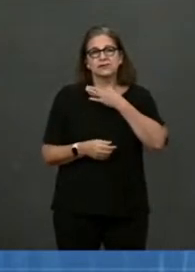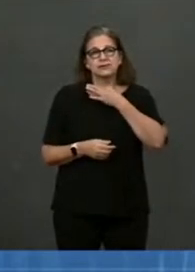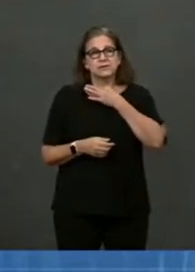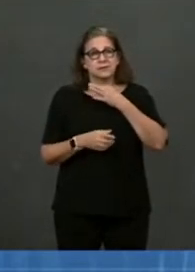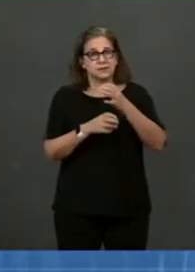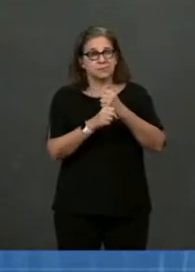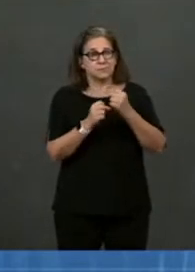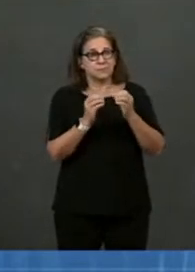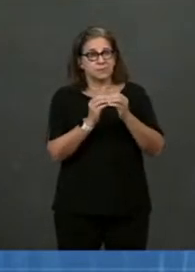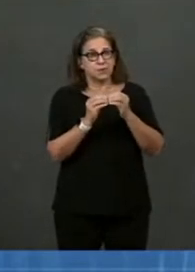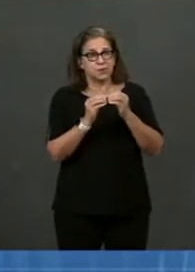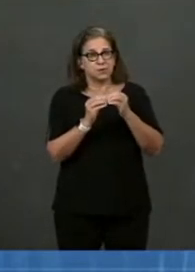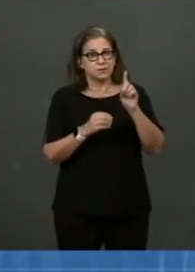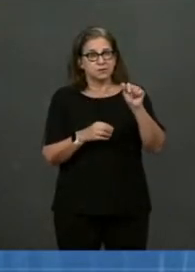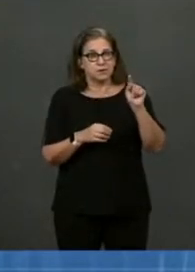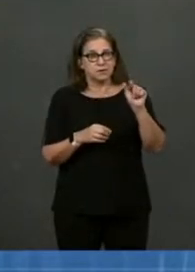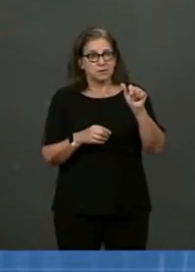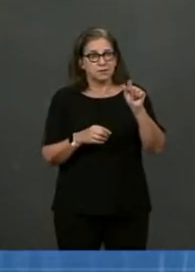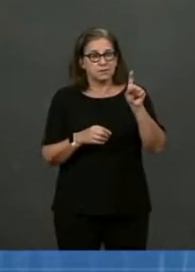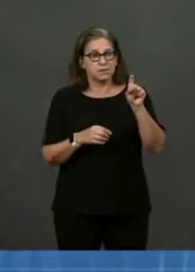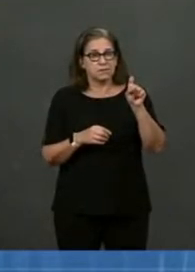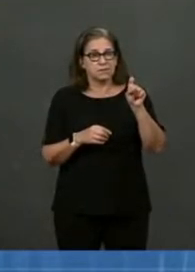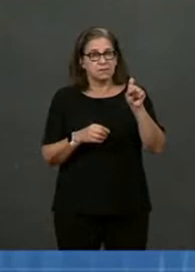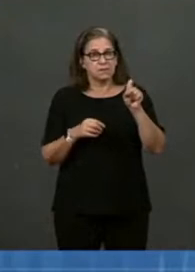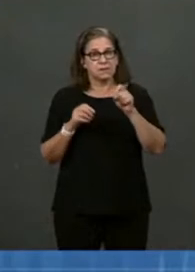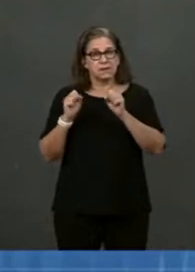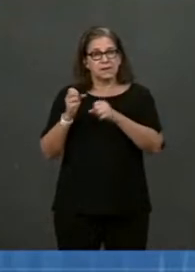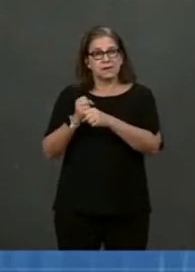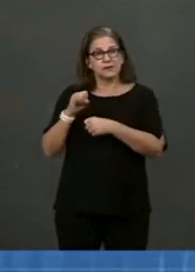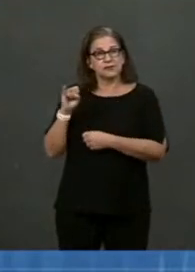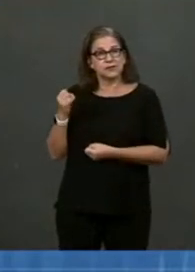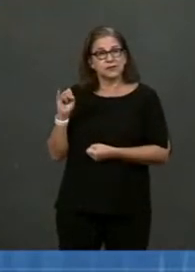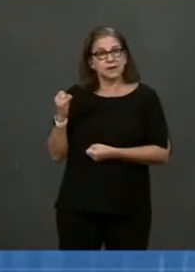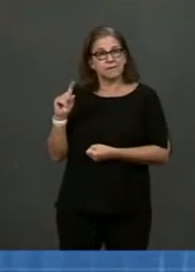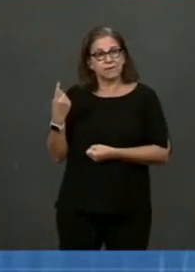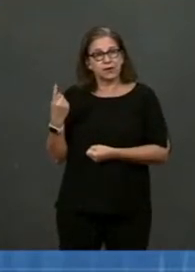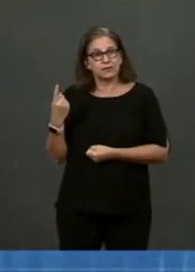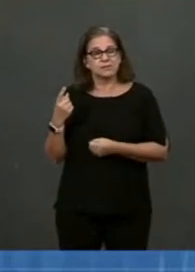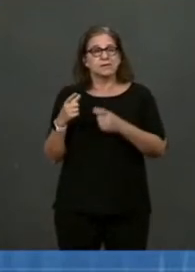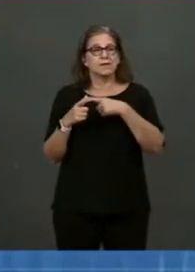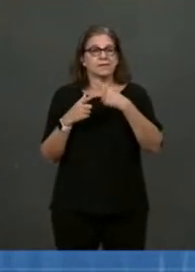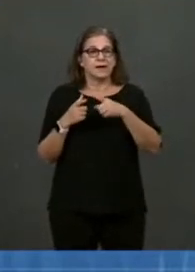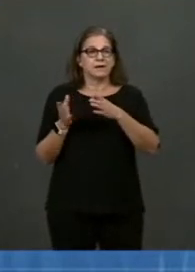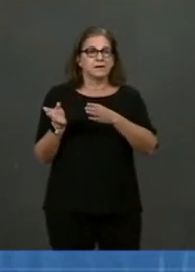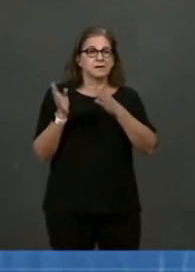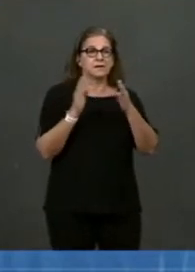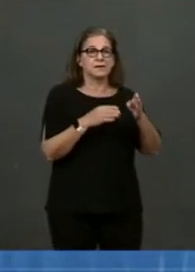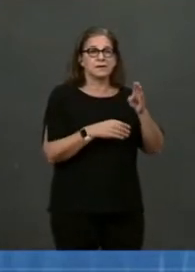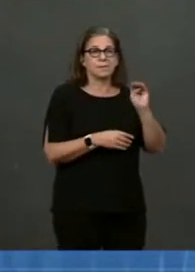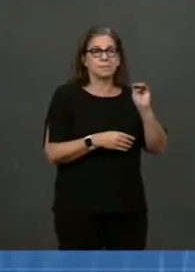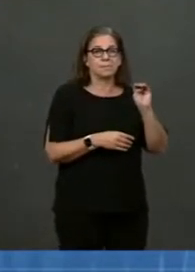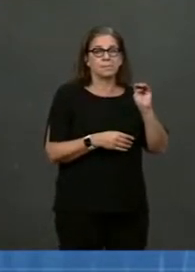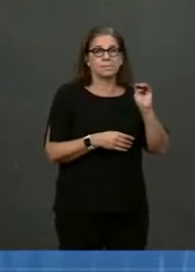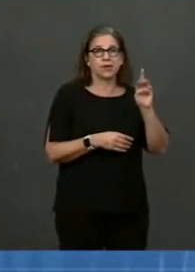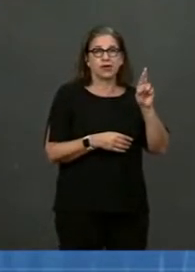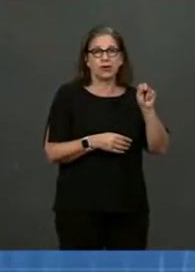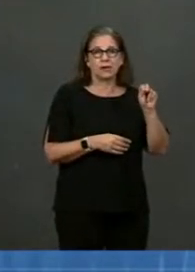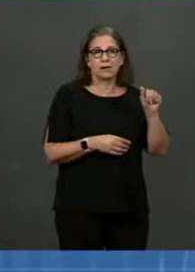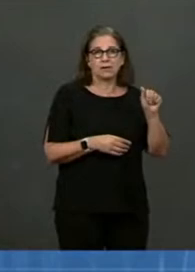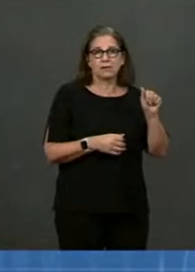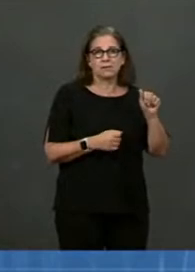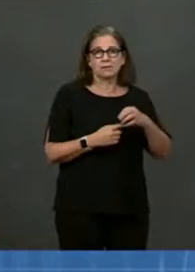J&J followed by an mRNA if that, you know, ends up. So Dr. Fauci, on the 50 microgram dose, to you